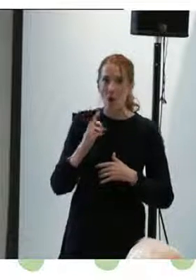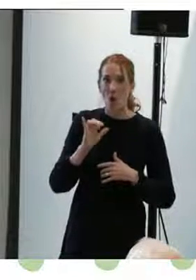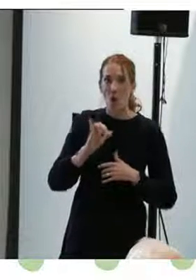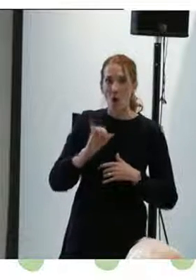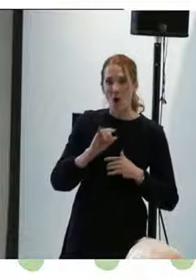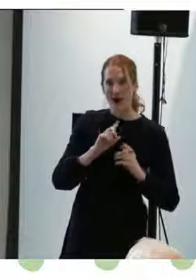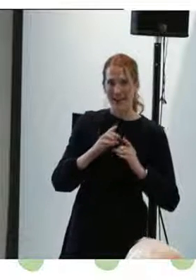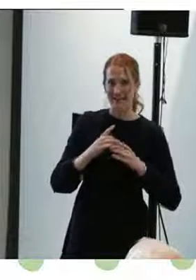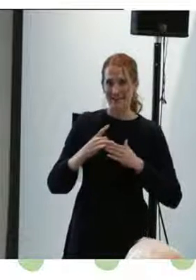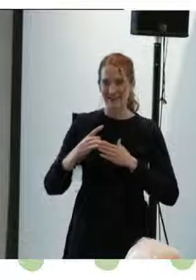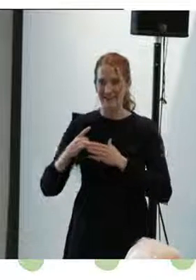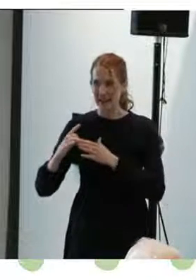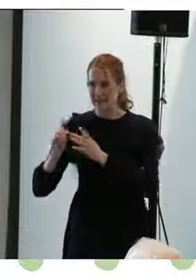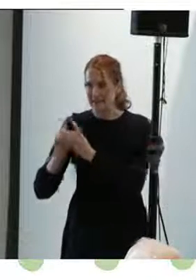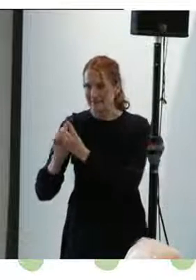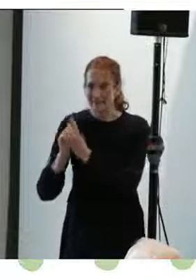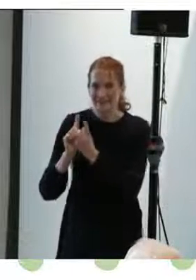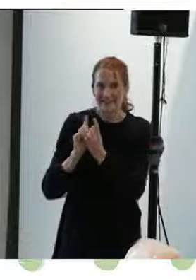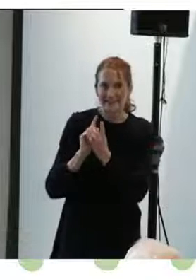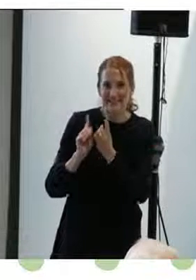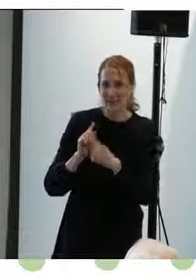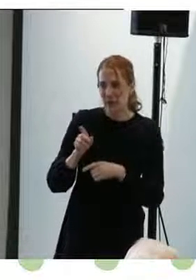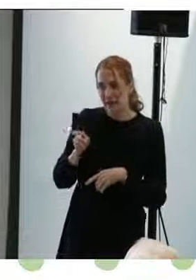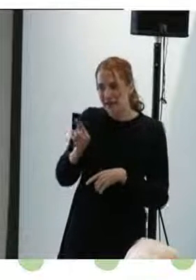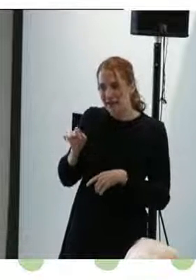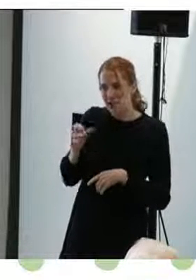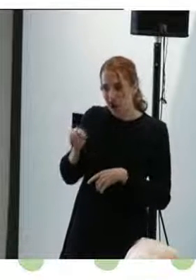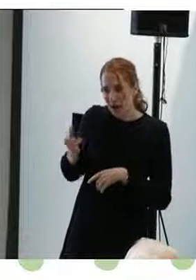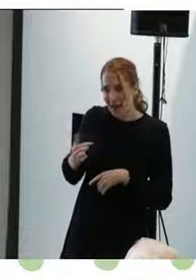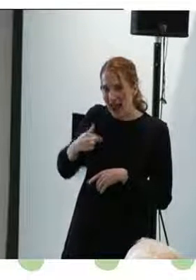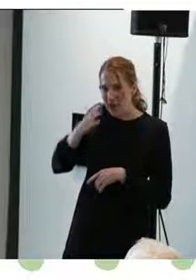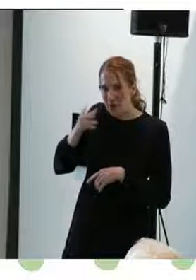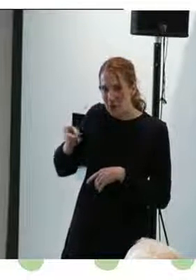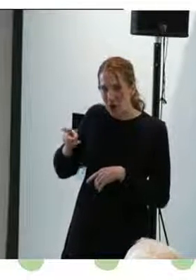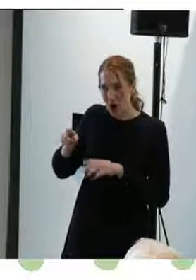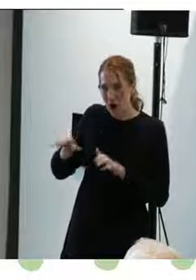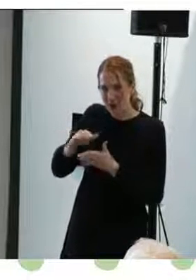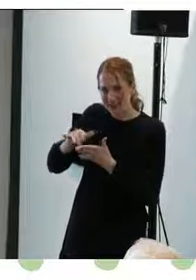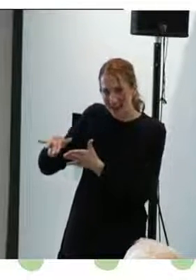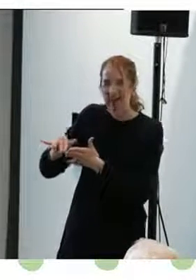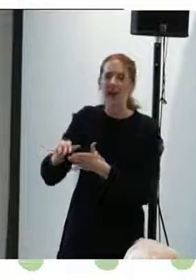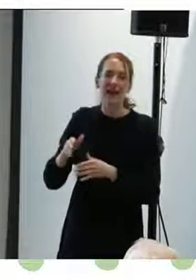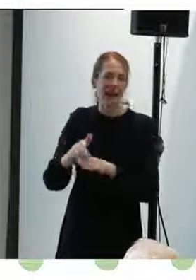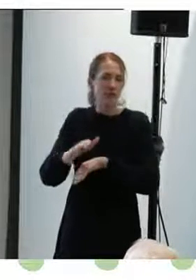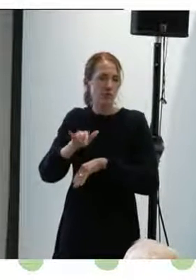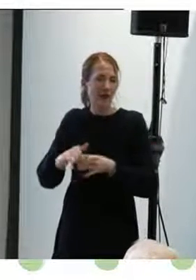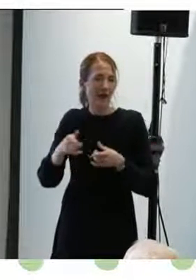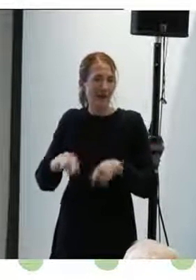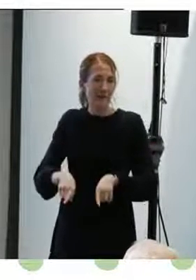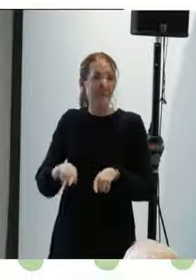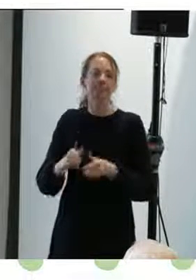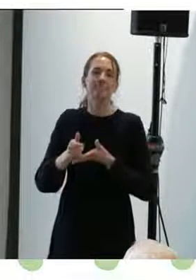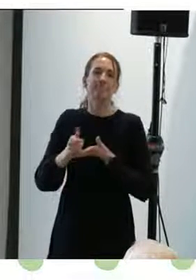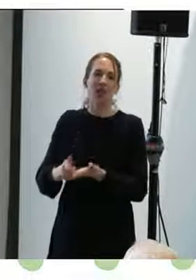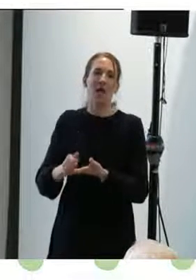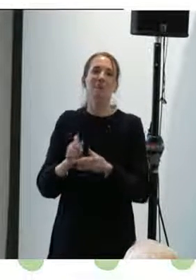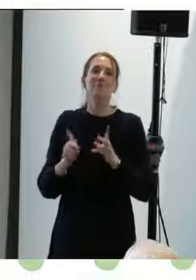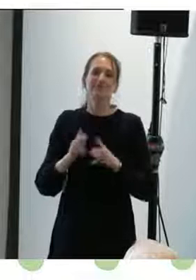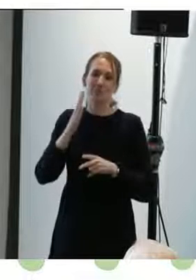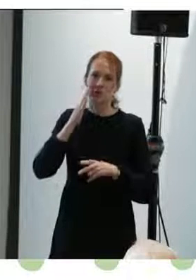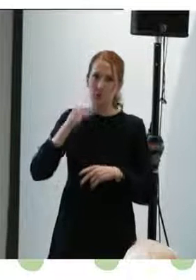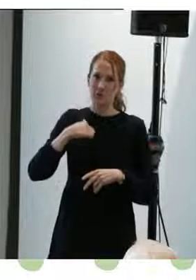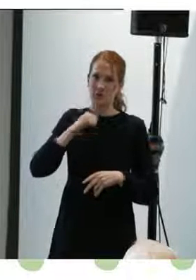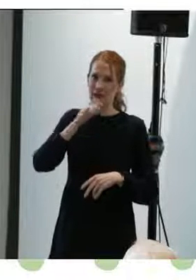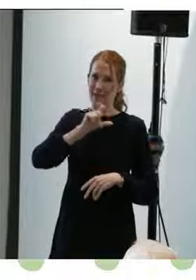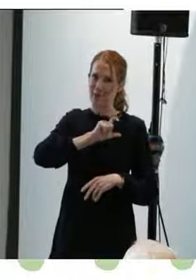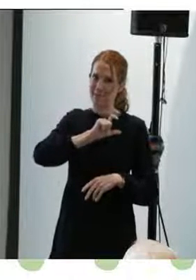is Jen, like I know her, she's doing this study, and once like that happened, it helped a little bit, and people knew I wasn't a cop because there